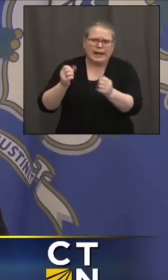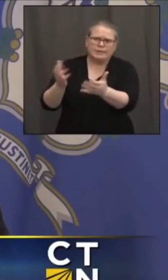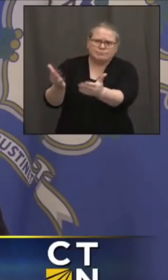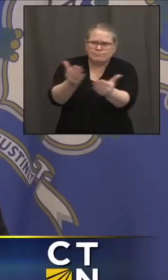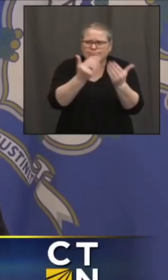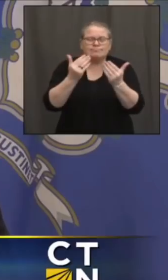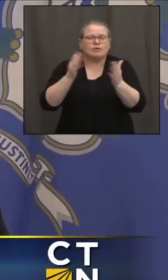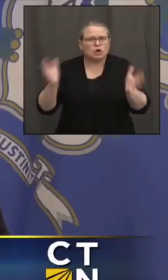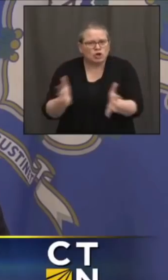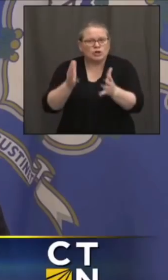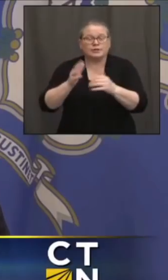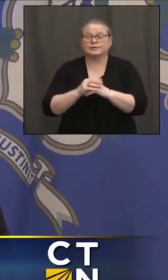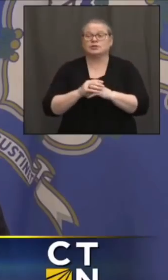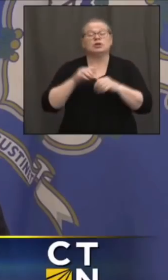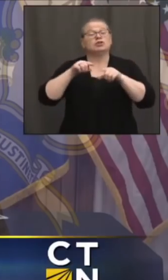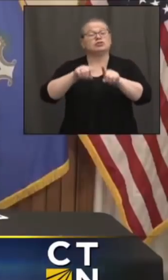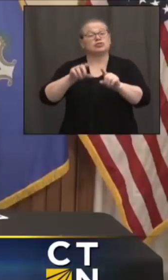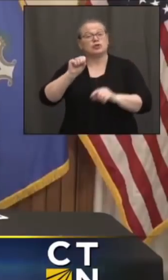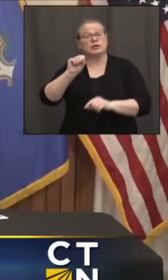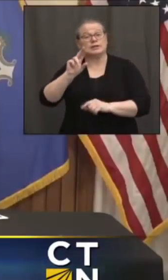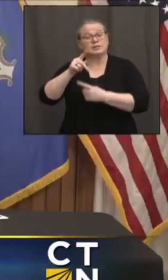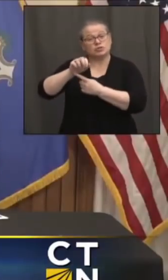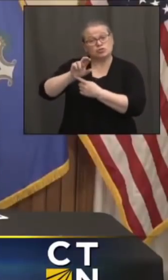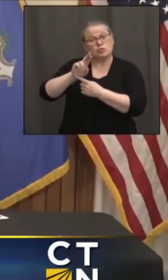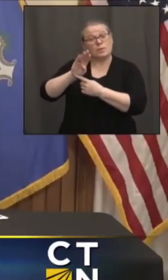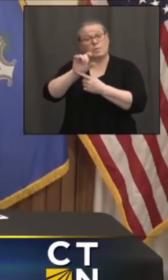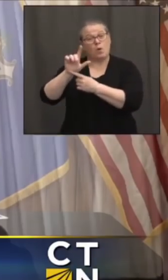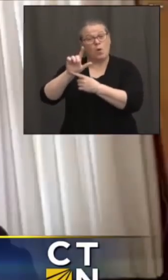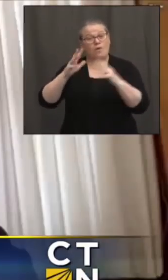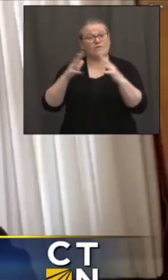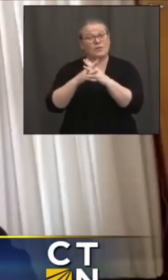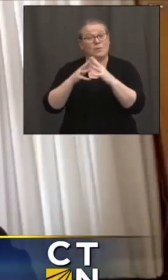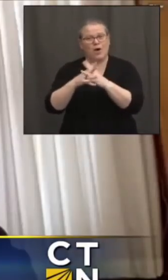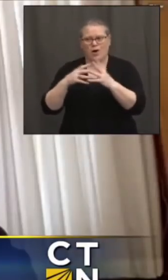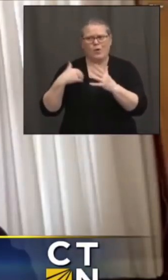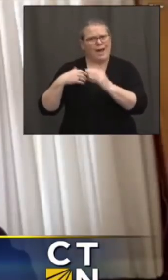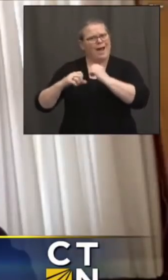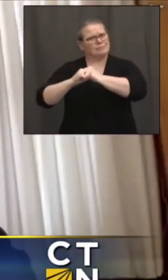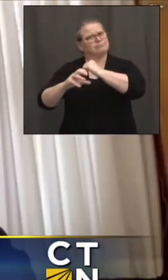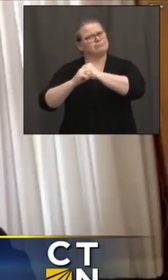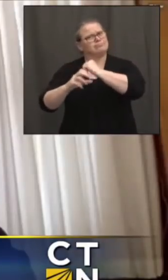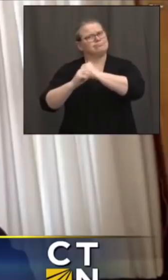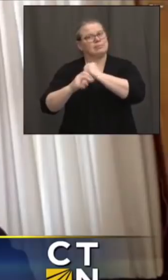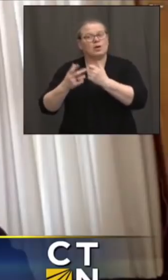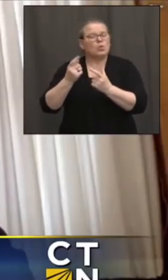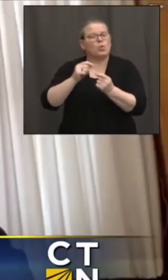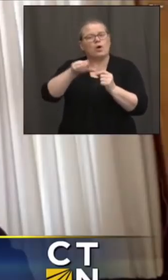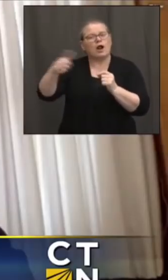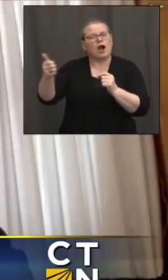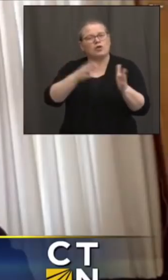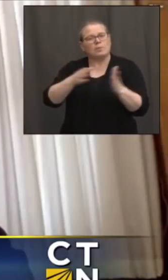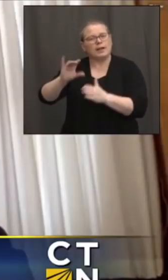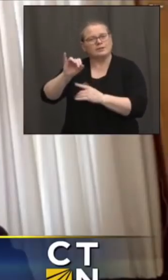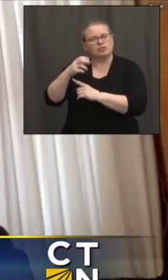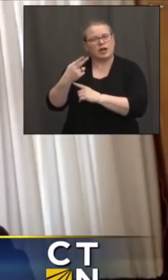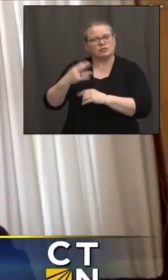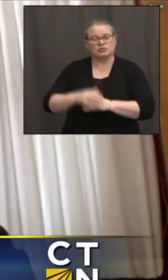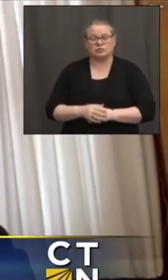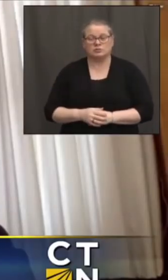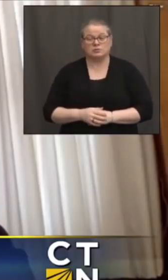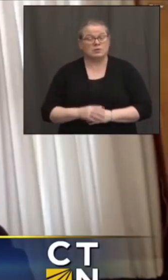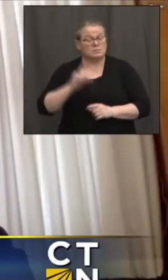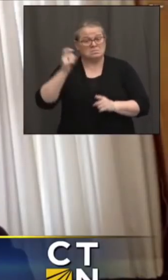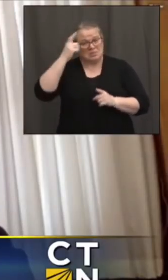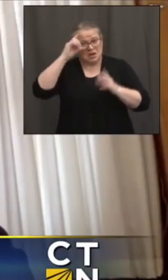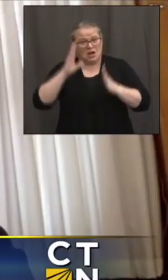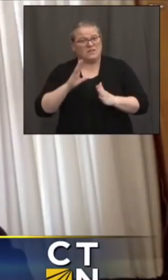this pretty hard. What else, Josh? Now you hit on all of it, Governor. I mean, this is a national challenge that we're seeing, and as the governor's been talking about